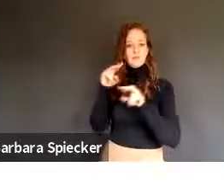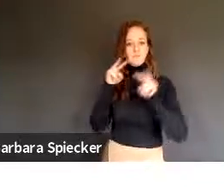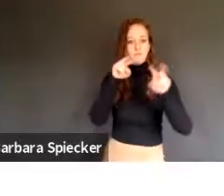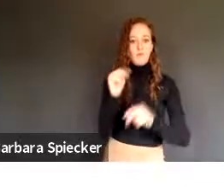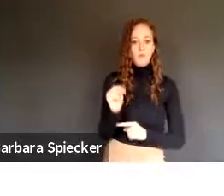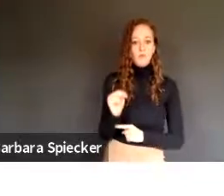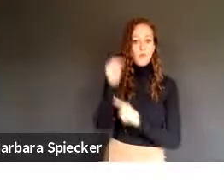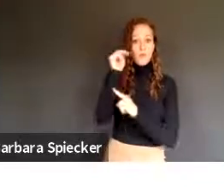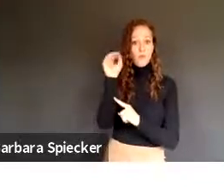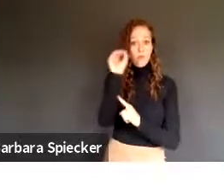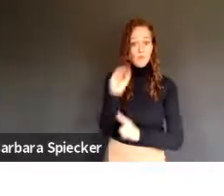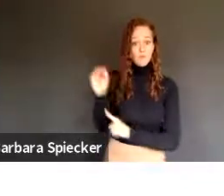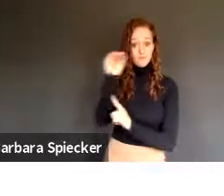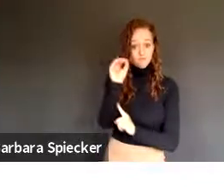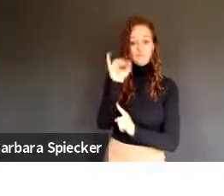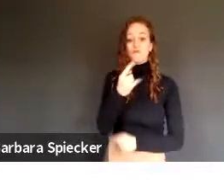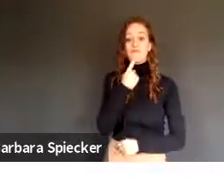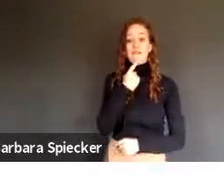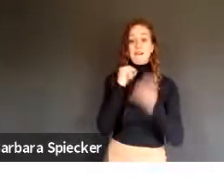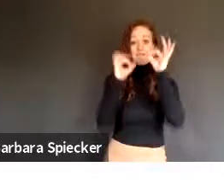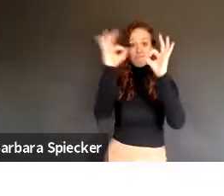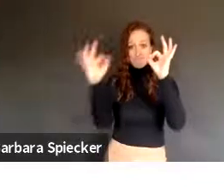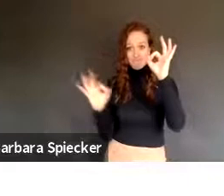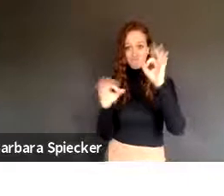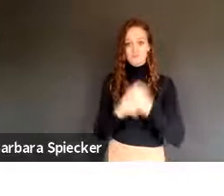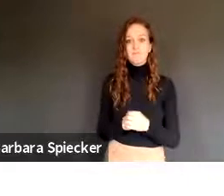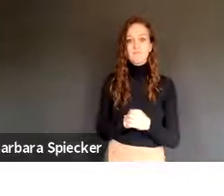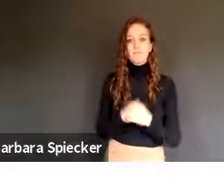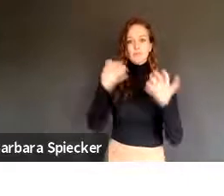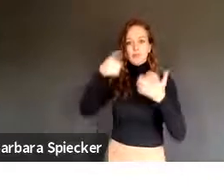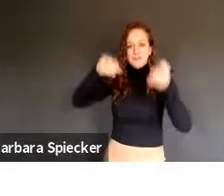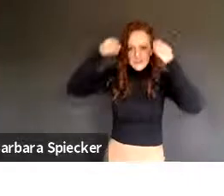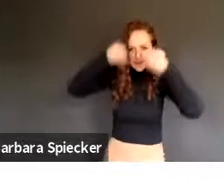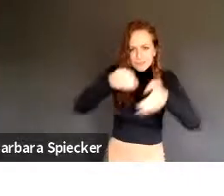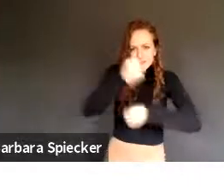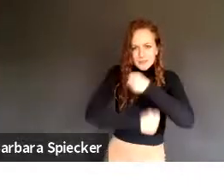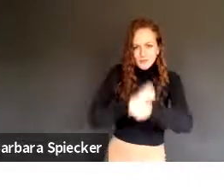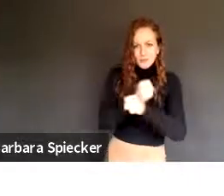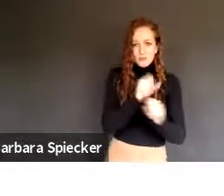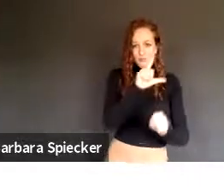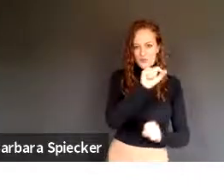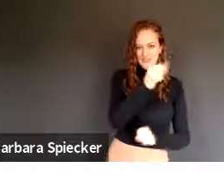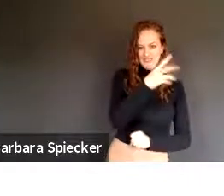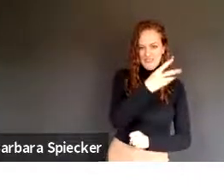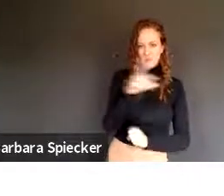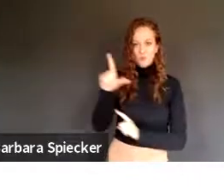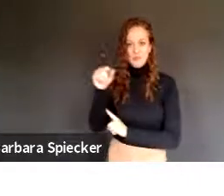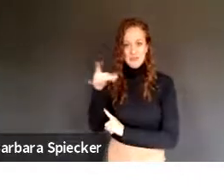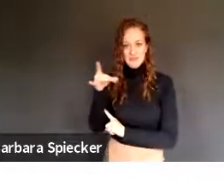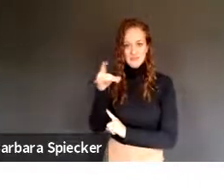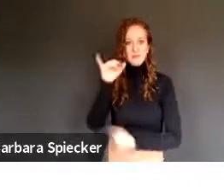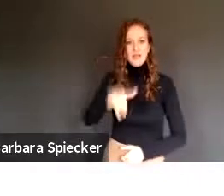communities whose composition are the same or nearly the same, whereas the further divergent, further far apart they are from each other, the more